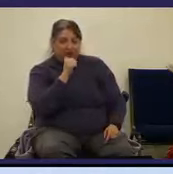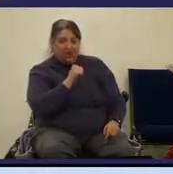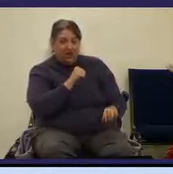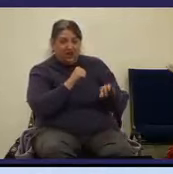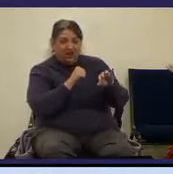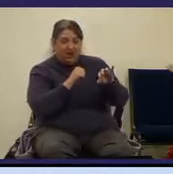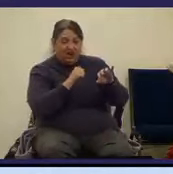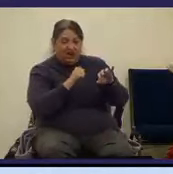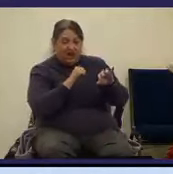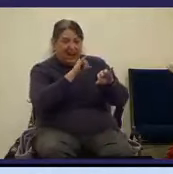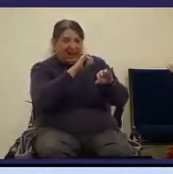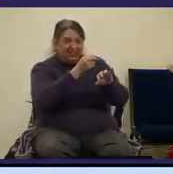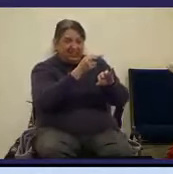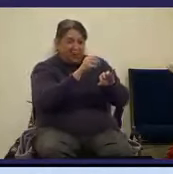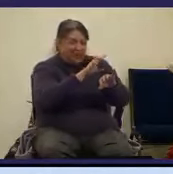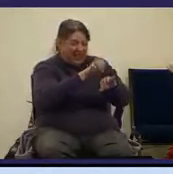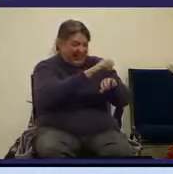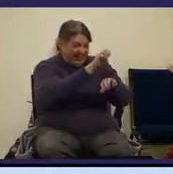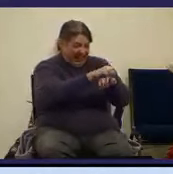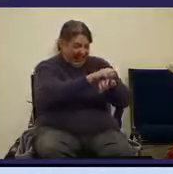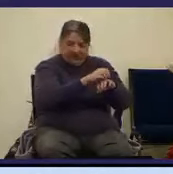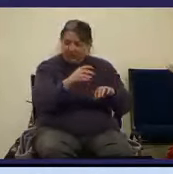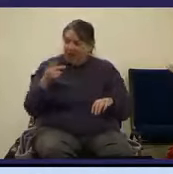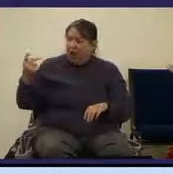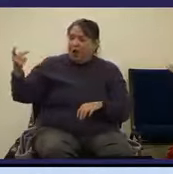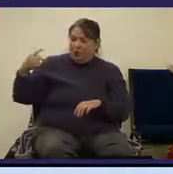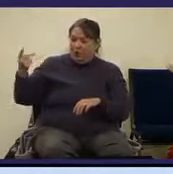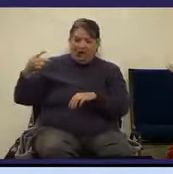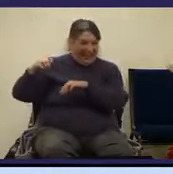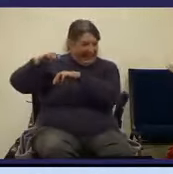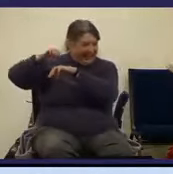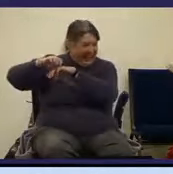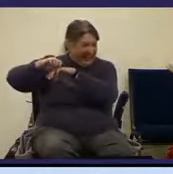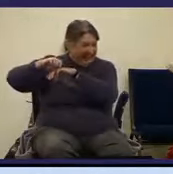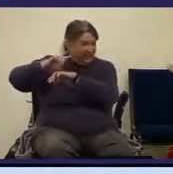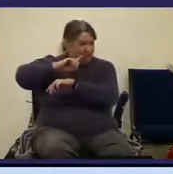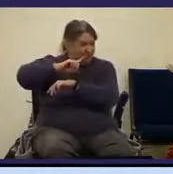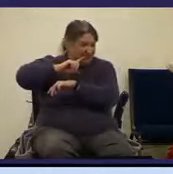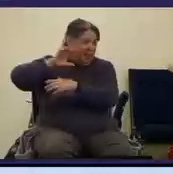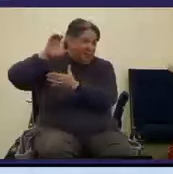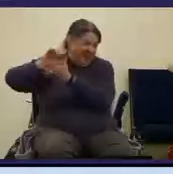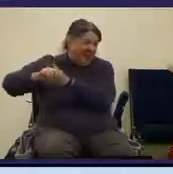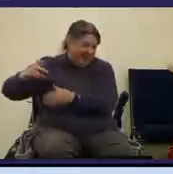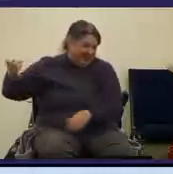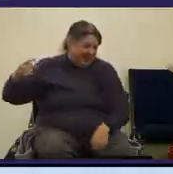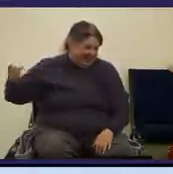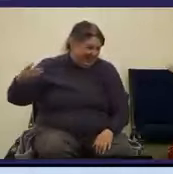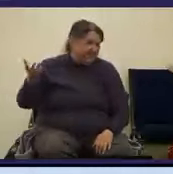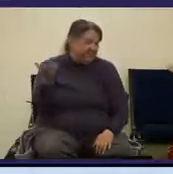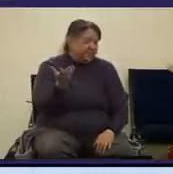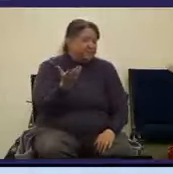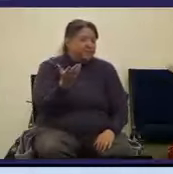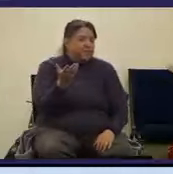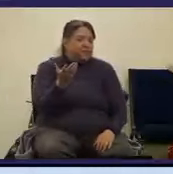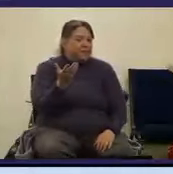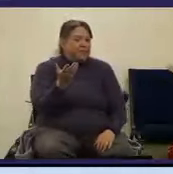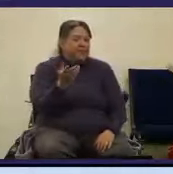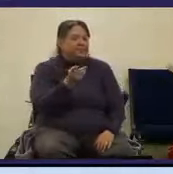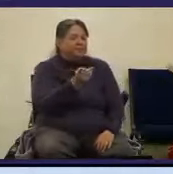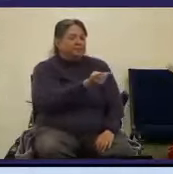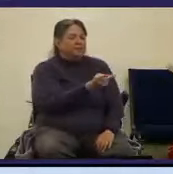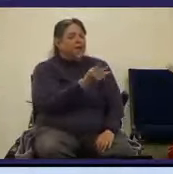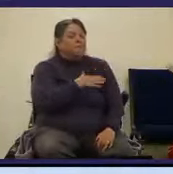fiance. You're my fiance, right? We're marrying every day. You're my wife, so we could say we're my fiance. All right, anyway, so she's his fiance,